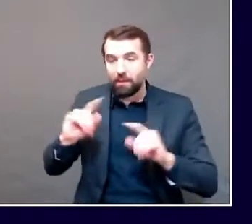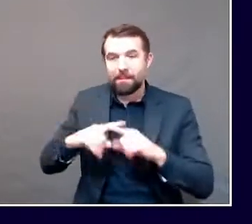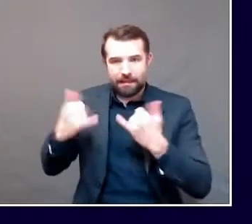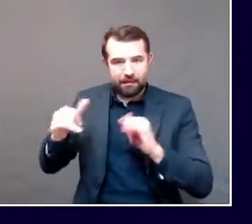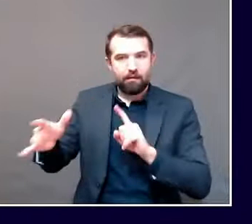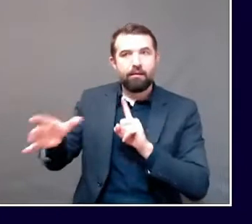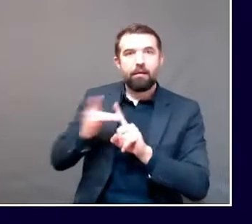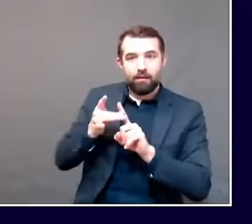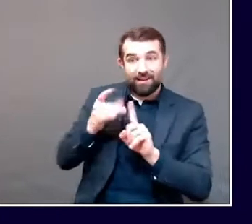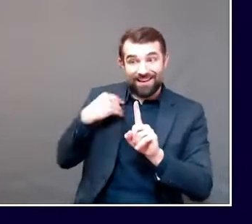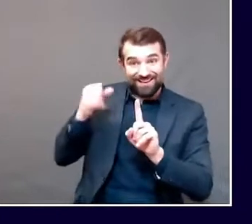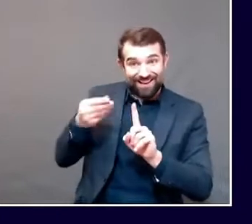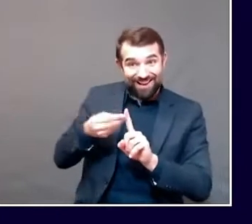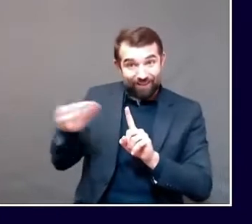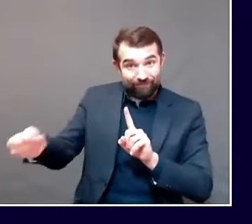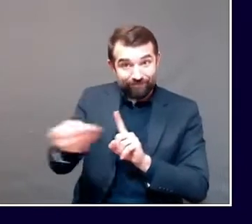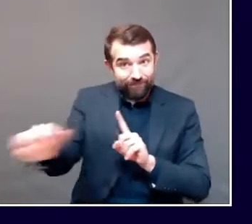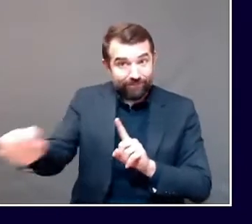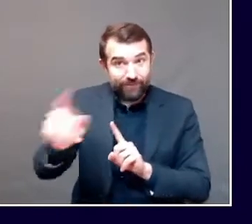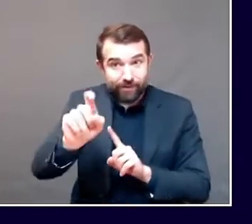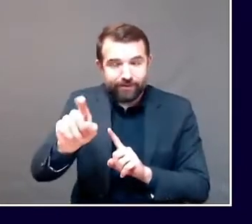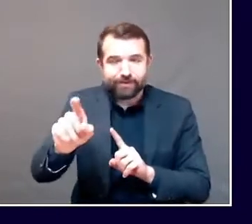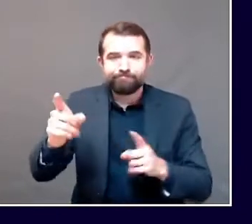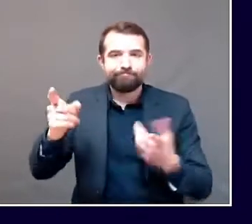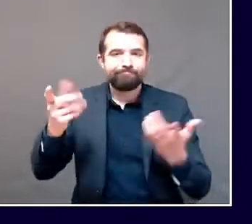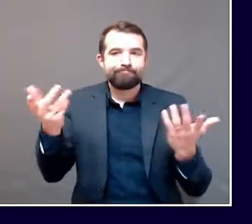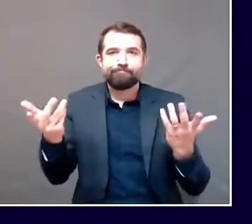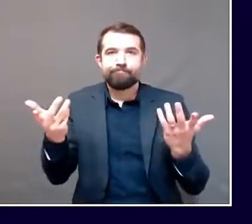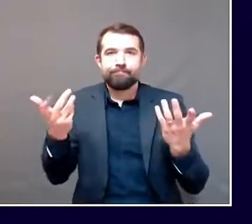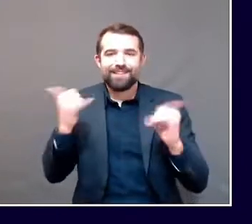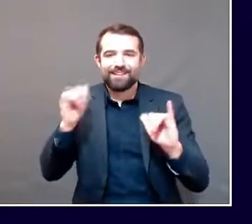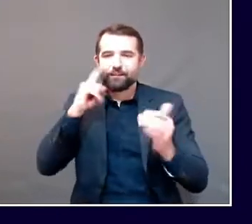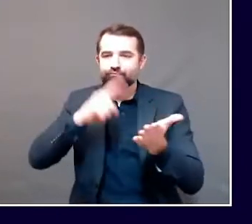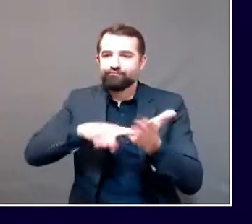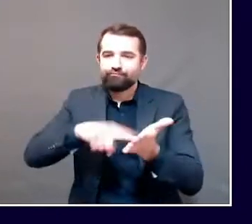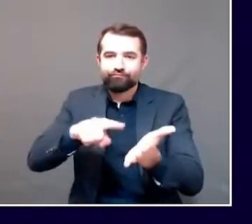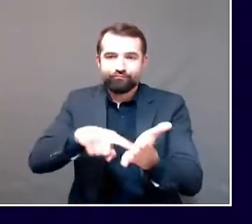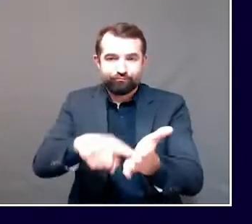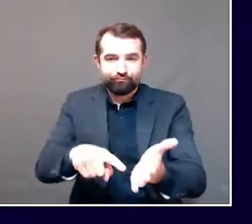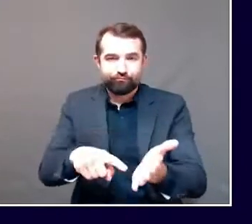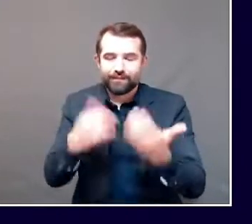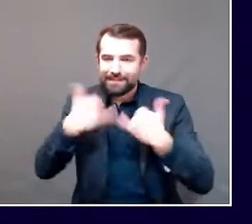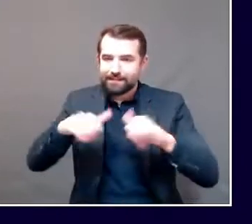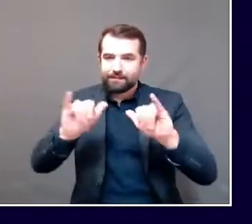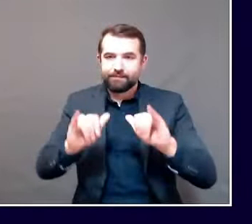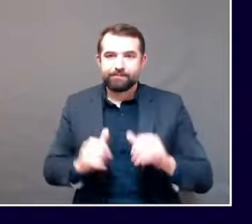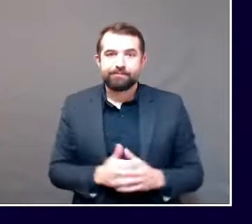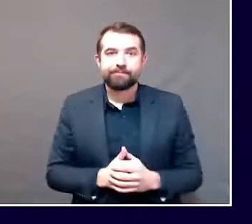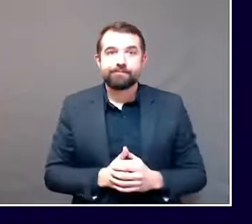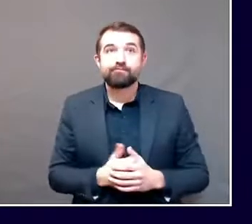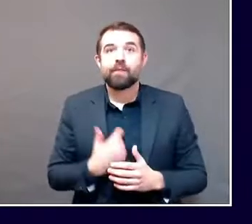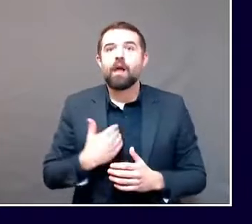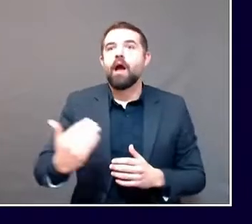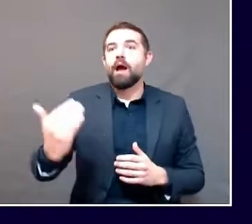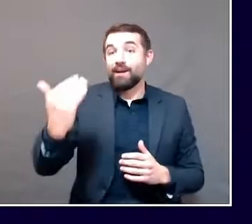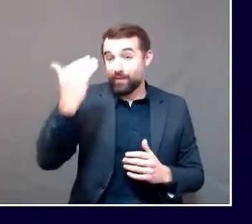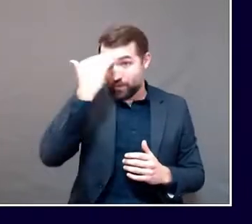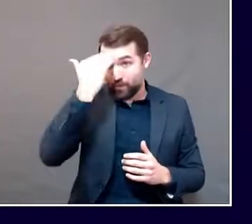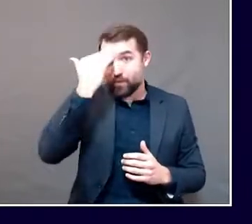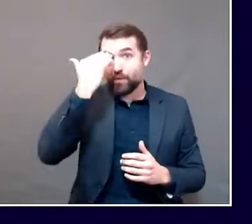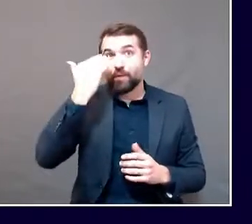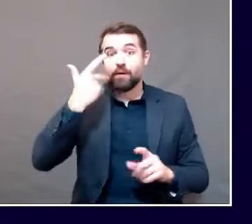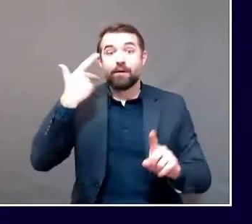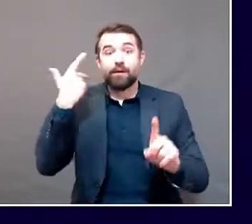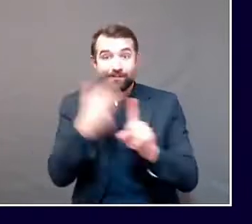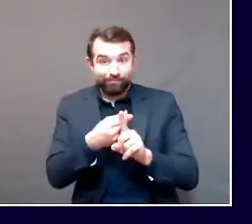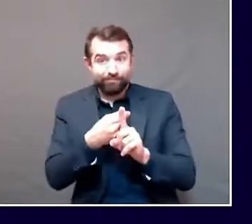but until all the data are in, what we can say is that the vaccines reduce your chances of getting sick,